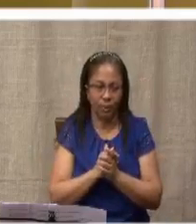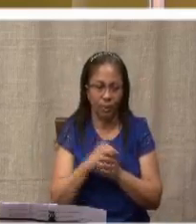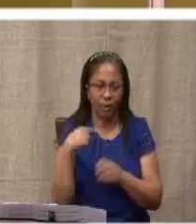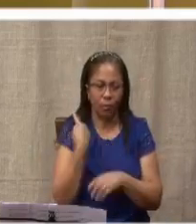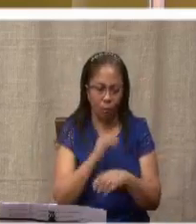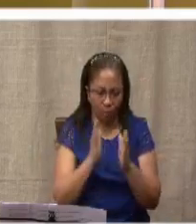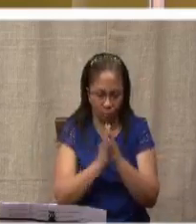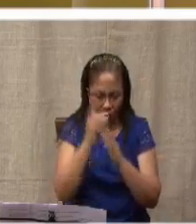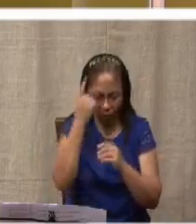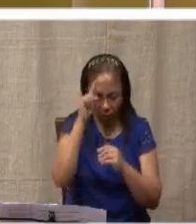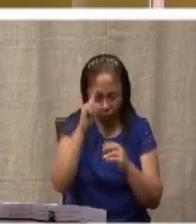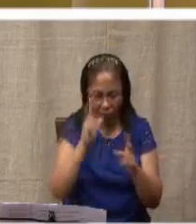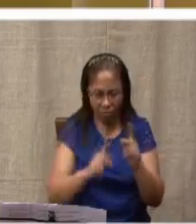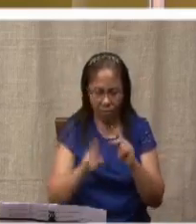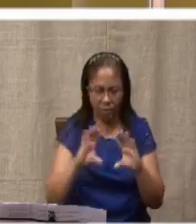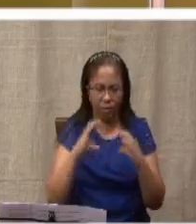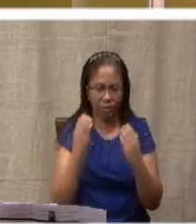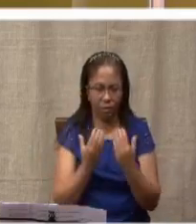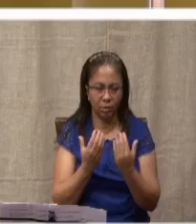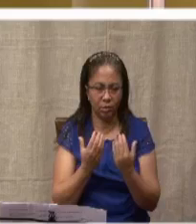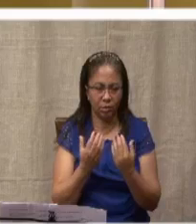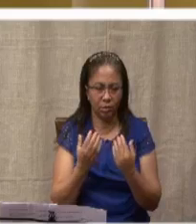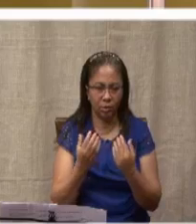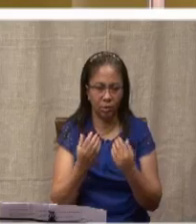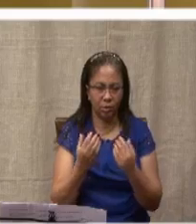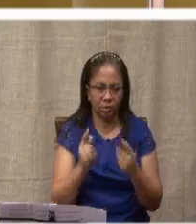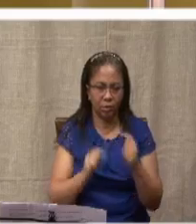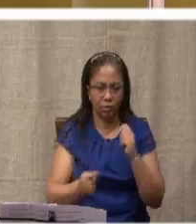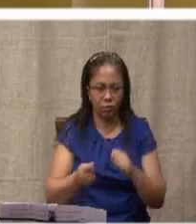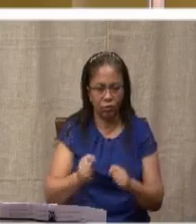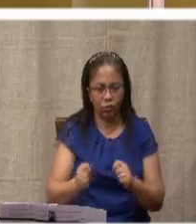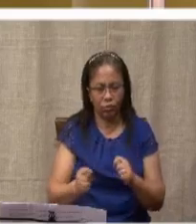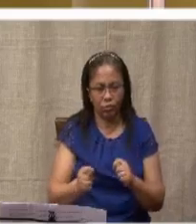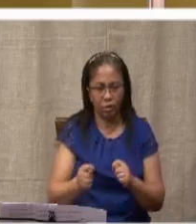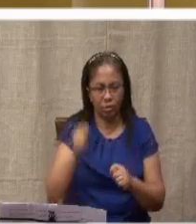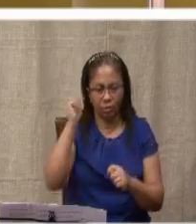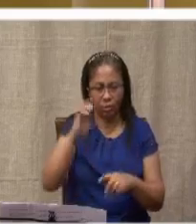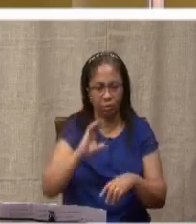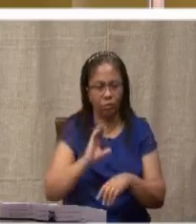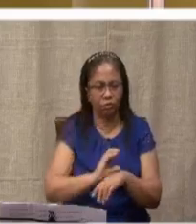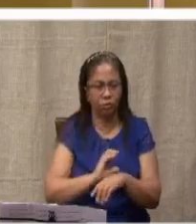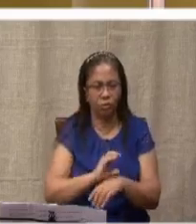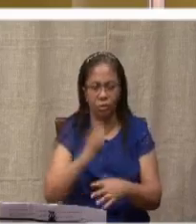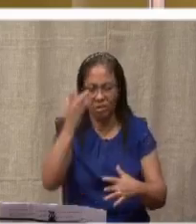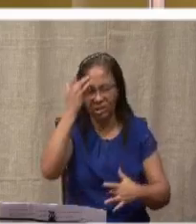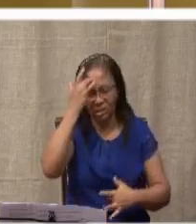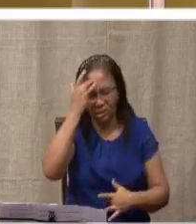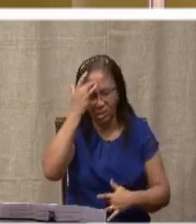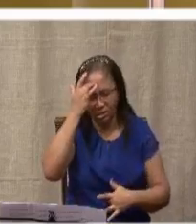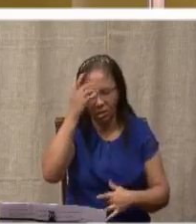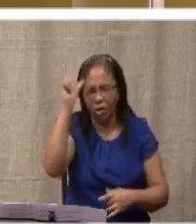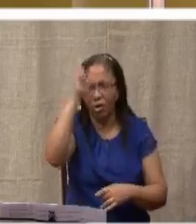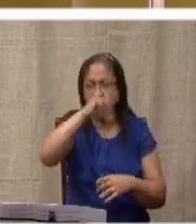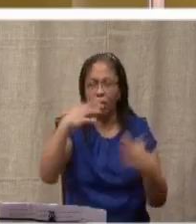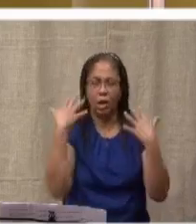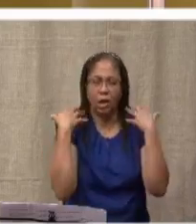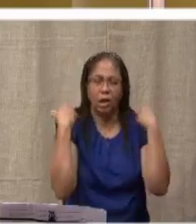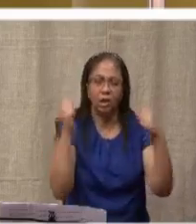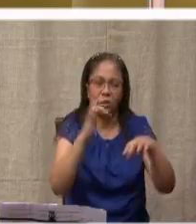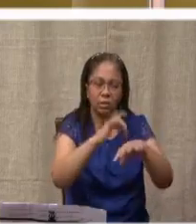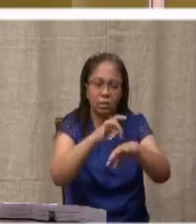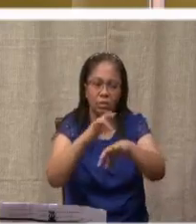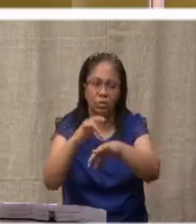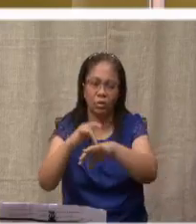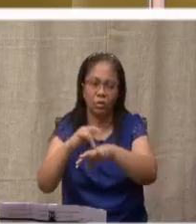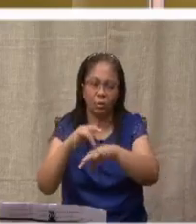we pray for all those in our community and in our archdiocese were sick that the lord may ease their pain and bring them to a